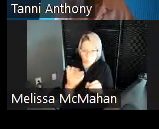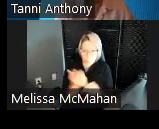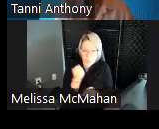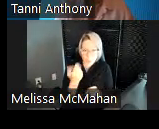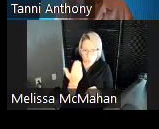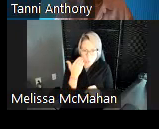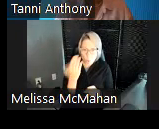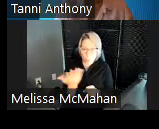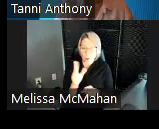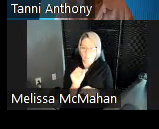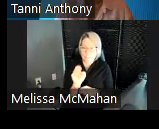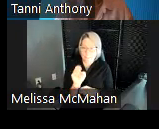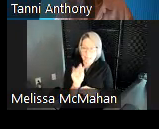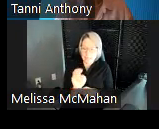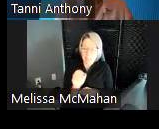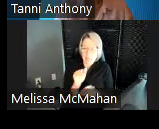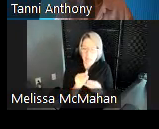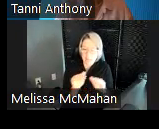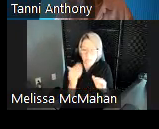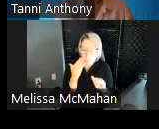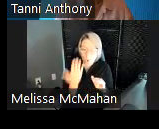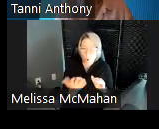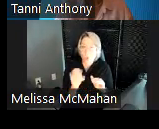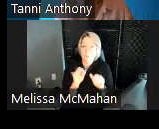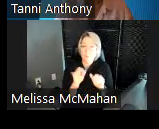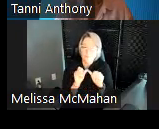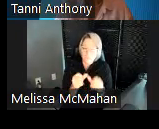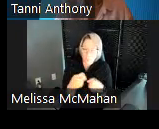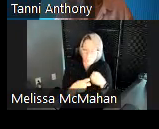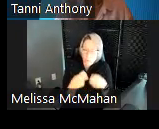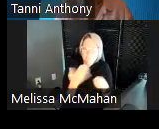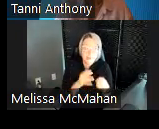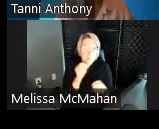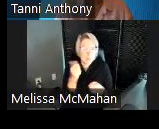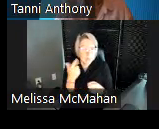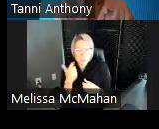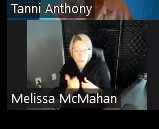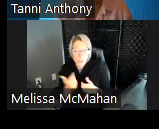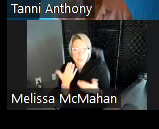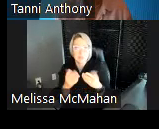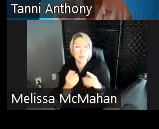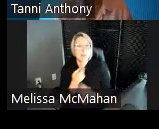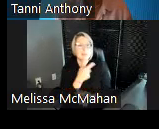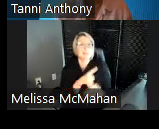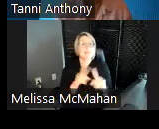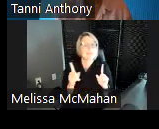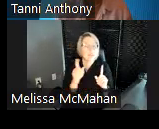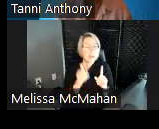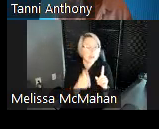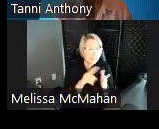still a problem with babbling or speech or language development, it may not be hearing, it may be something else that we need to spend time looking